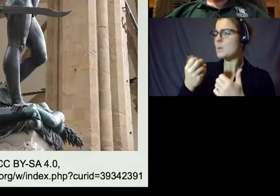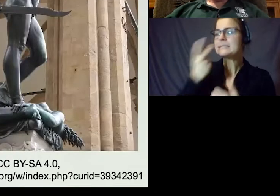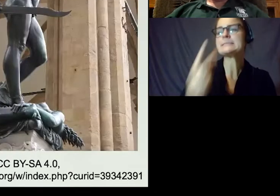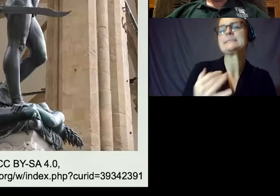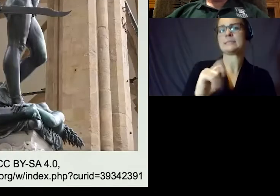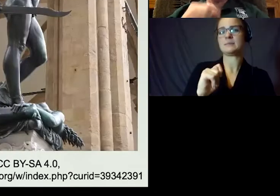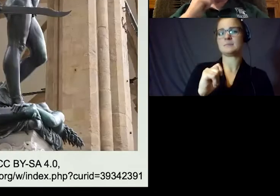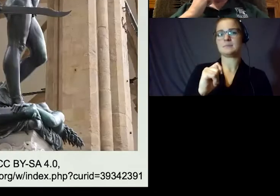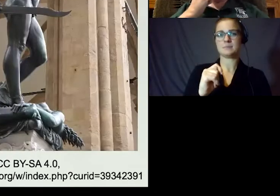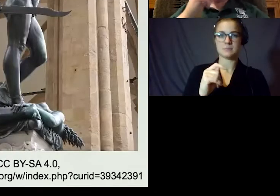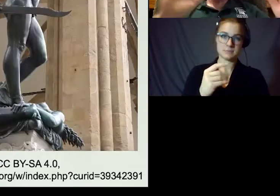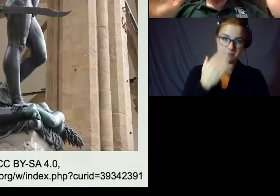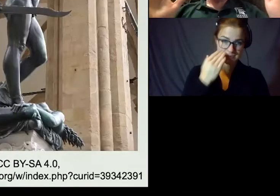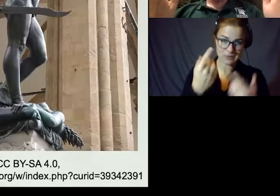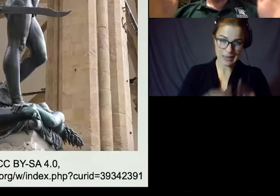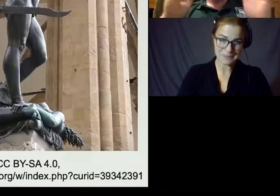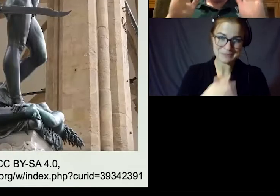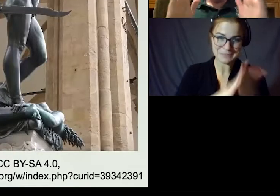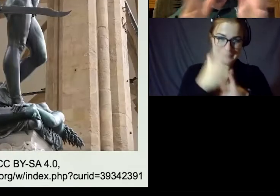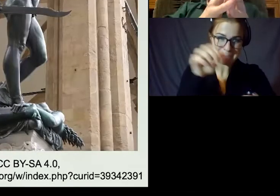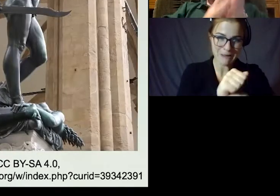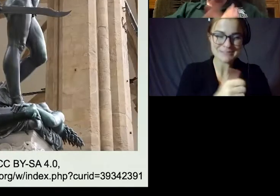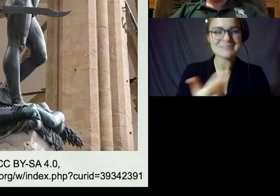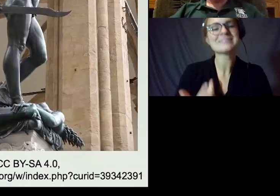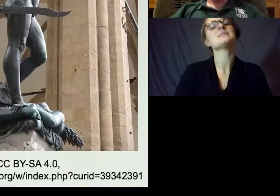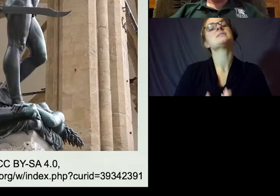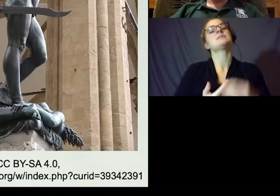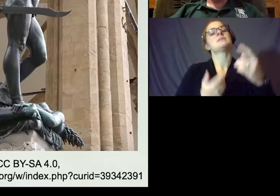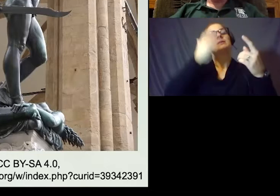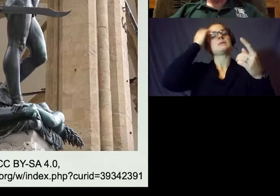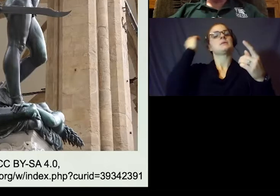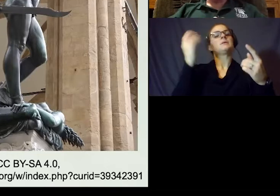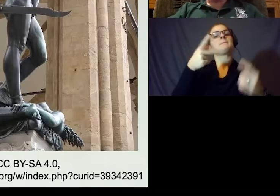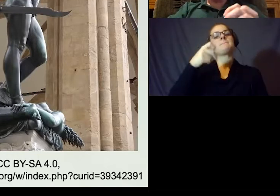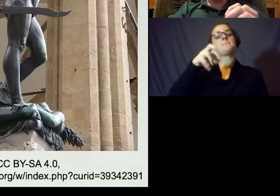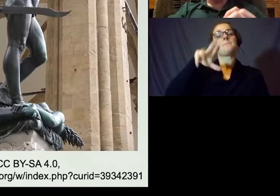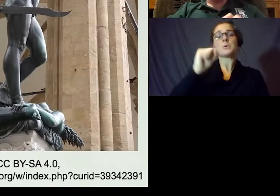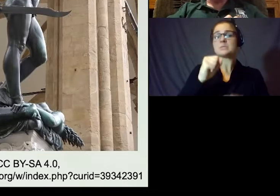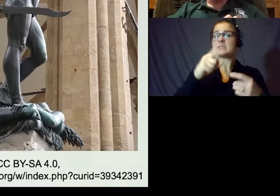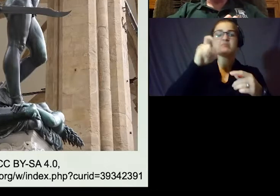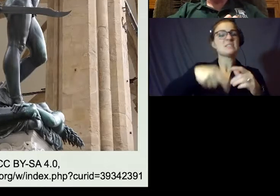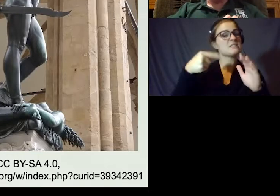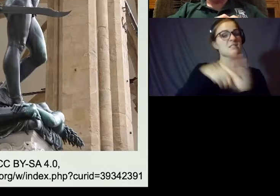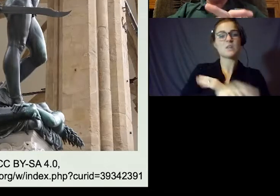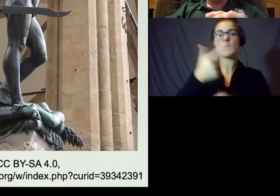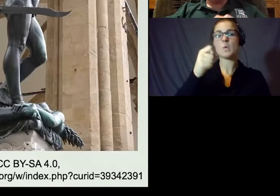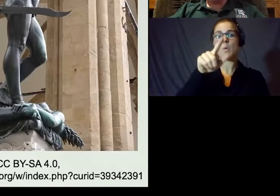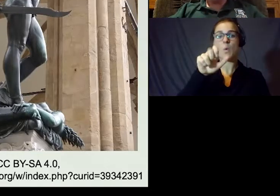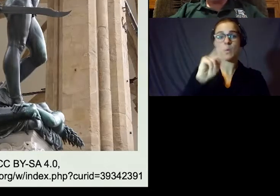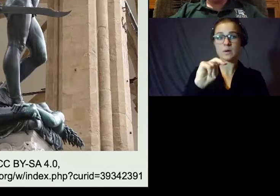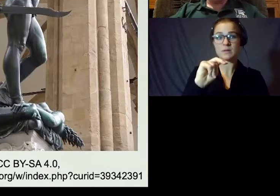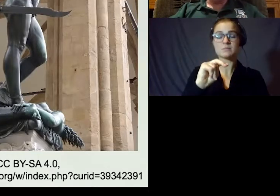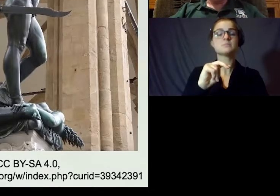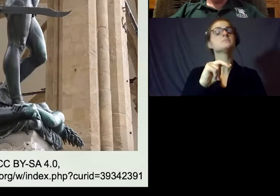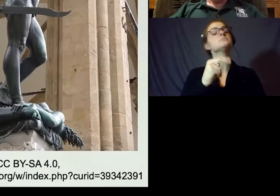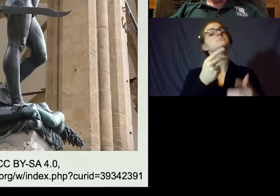And there are other adventures, but to summarize the legend, Perseus is tasked with killing a Gorgon. He cuts off the head of Medusa using her reflection